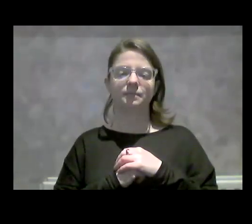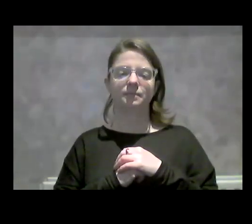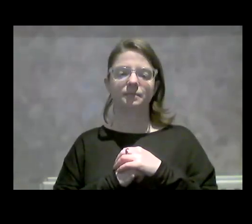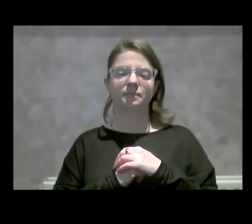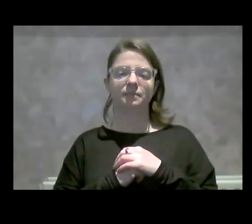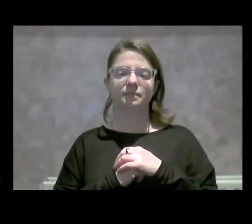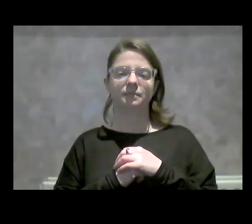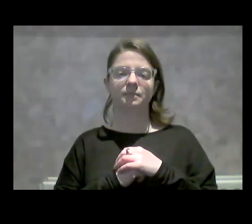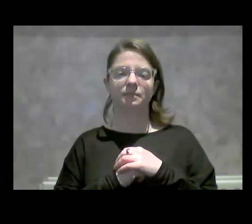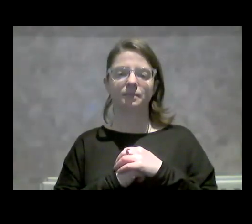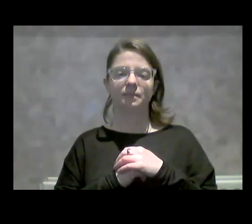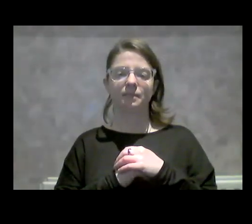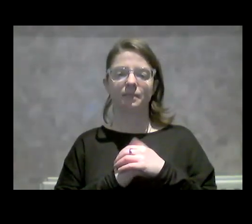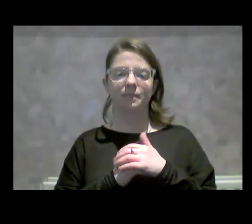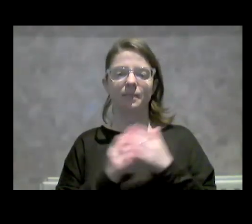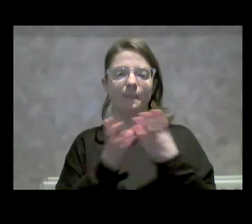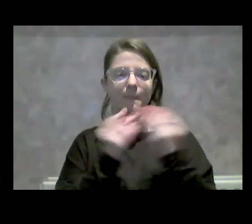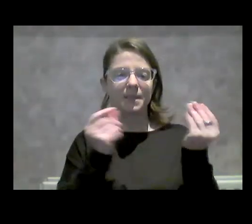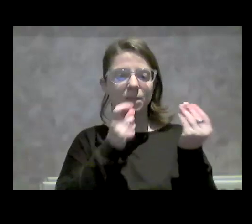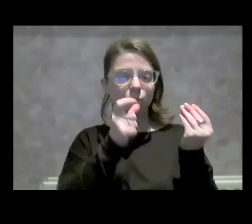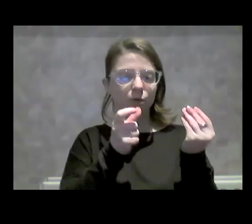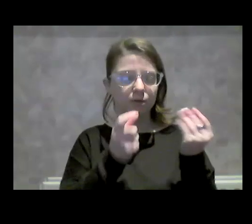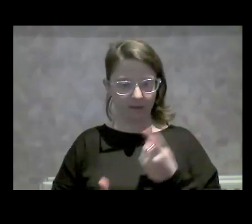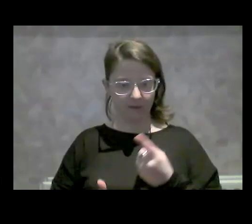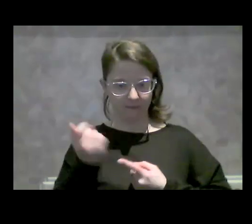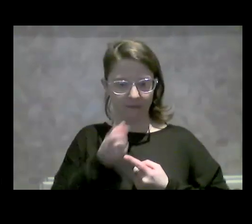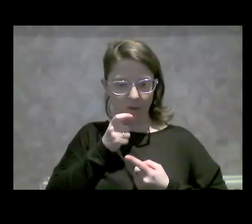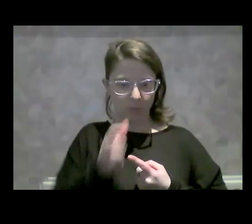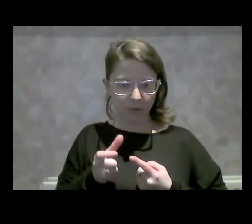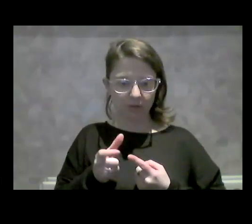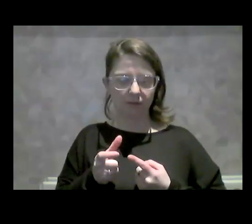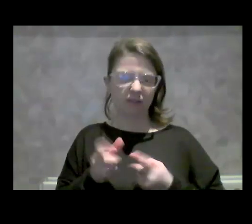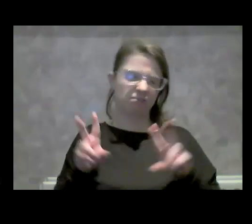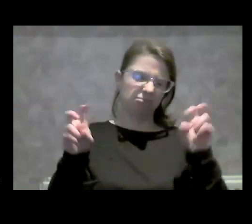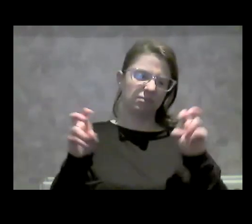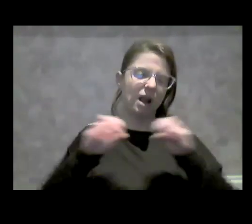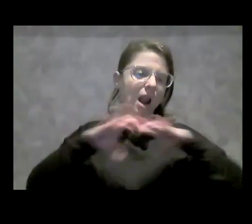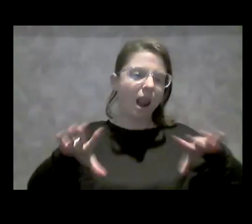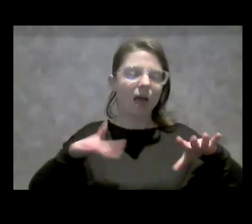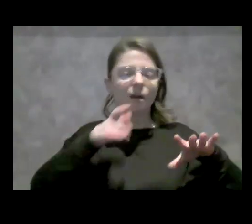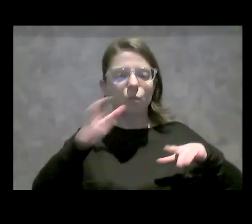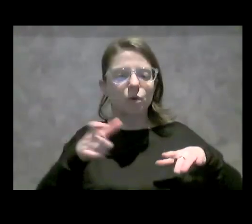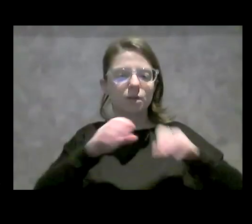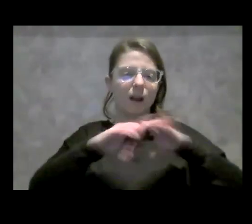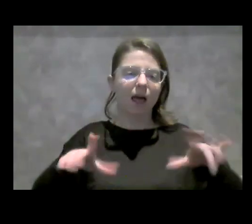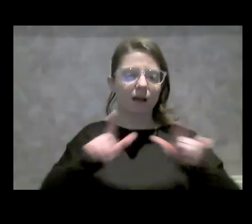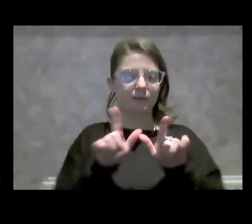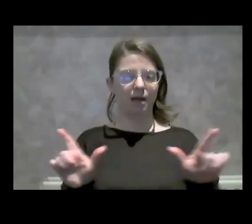Missing words, they, and found words, them, about the lack of words and language and what that can do.